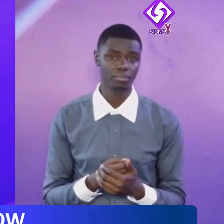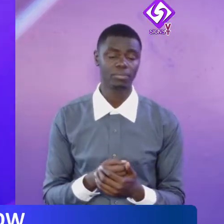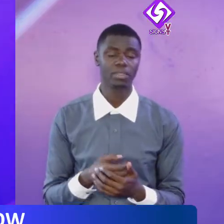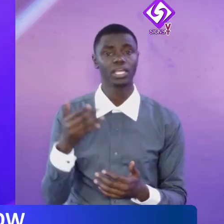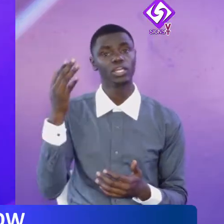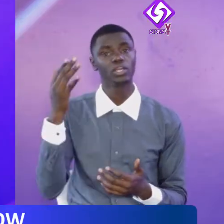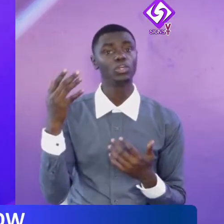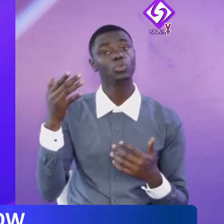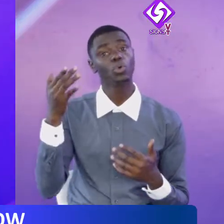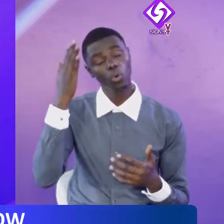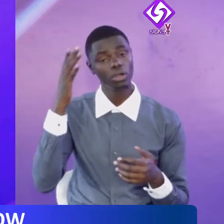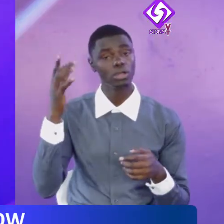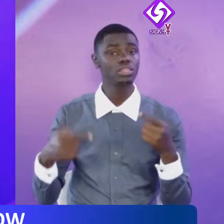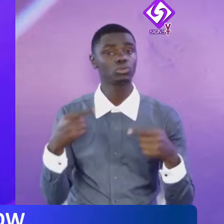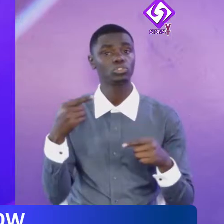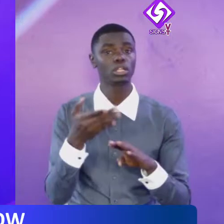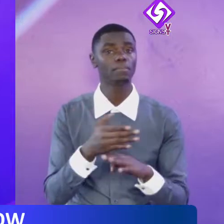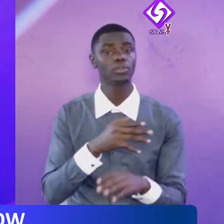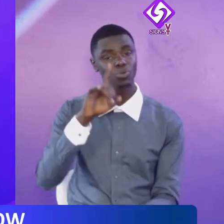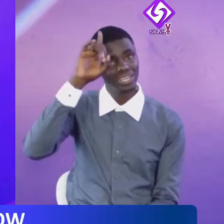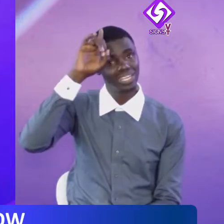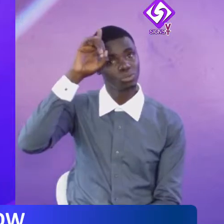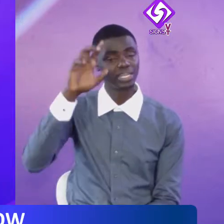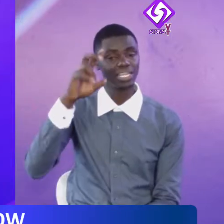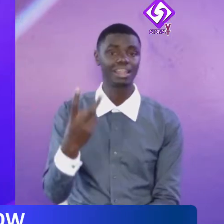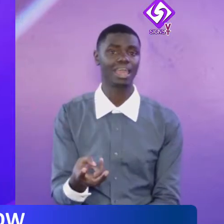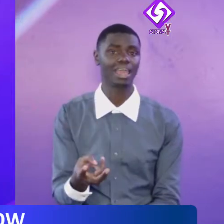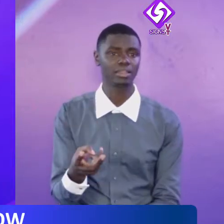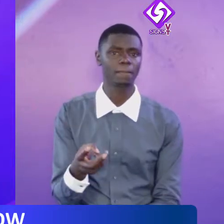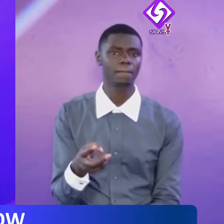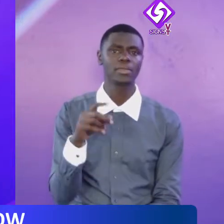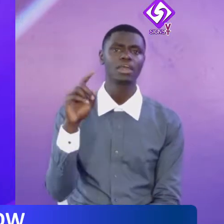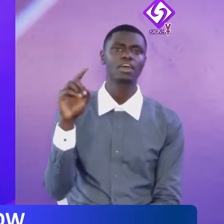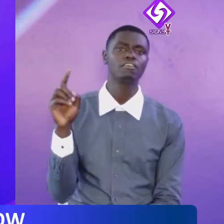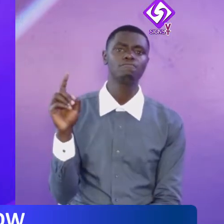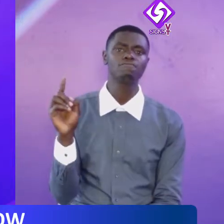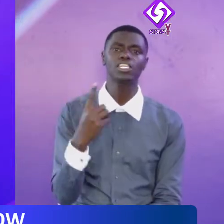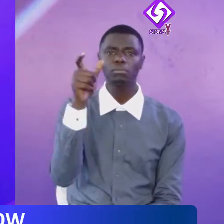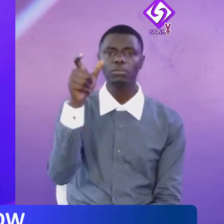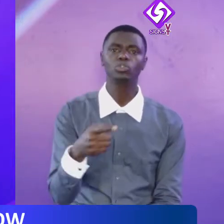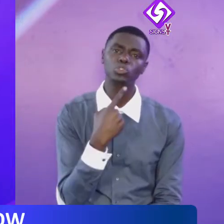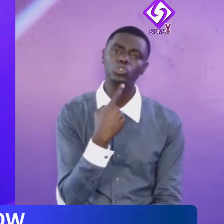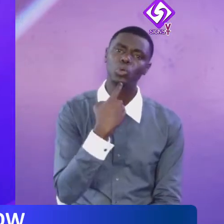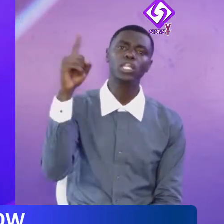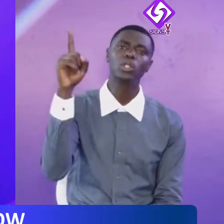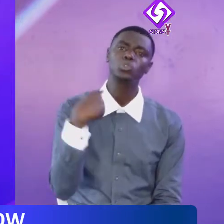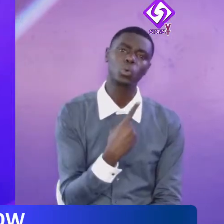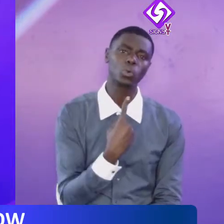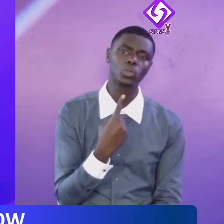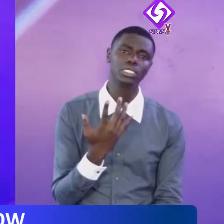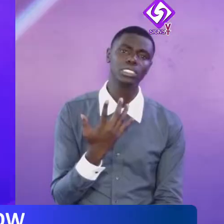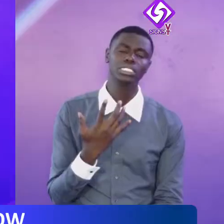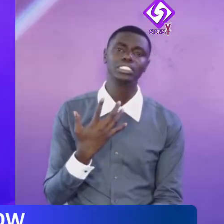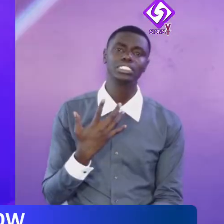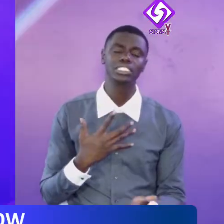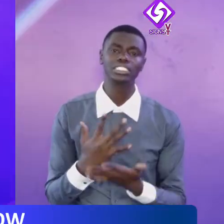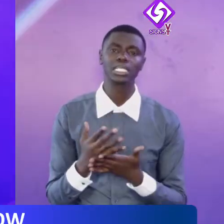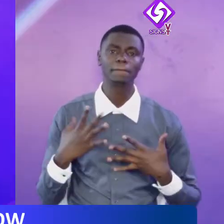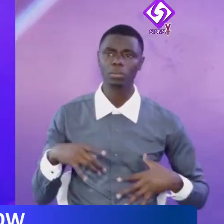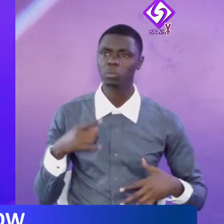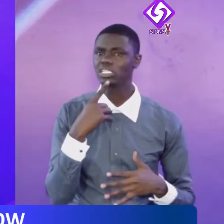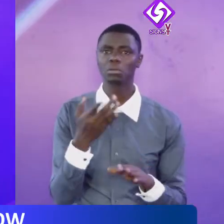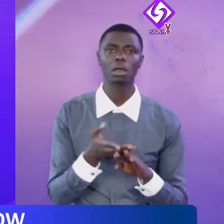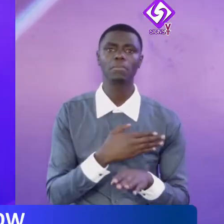competition before Nelson Mandela died. Who will be the first one to say he has died? Yeah. Until some people say before he has died, so that it's